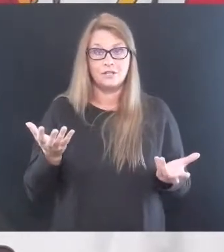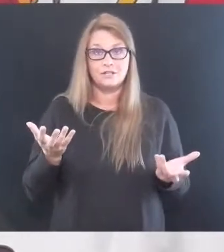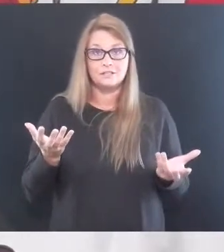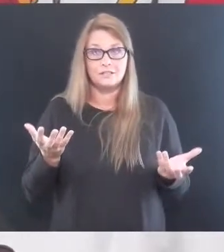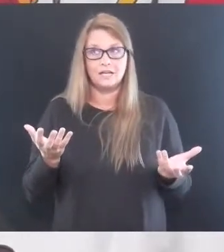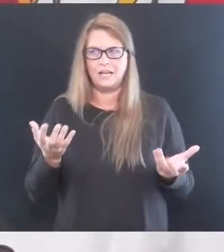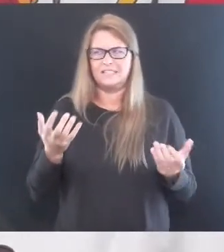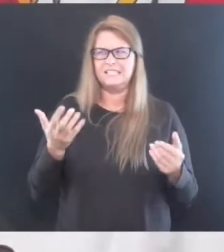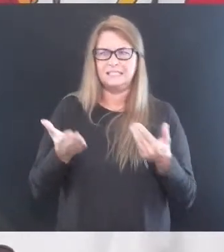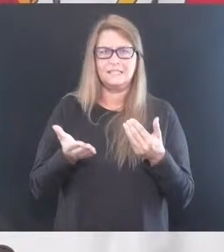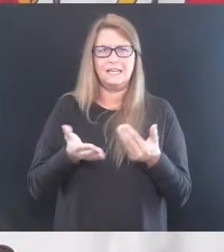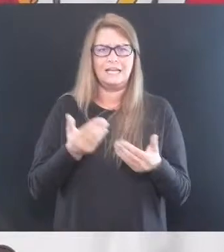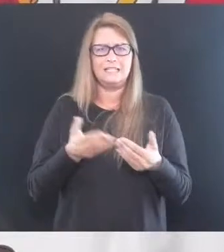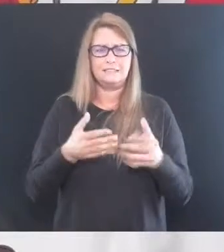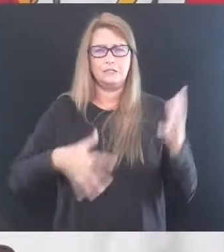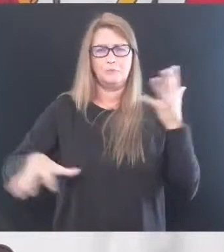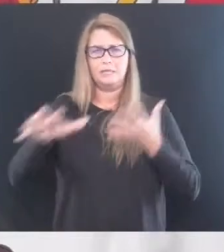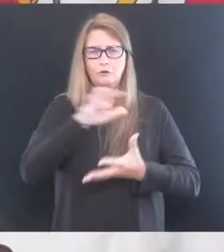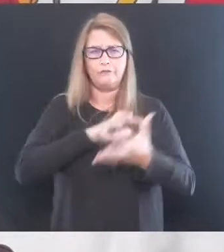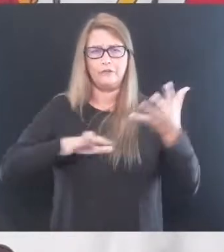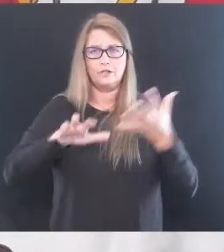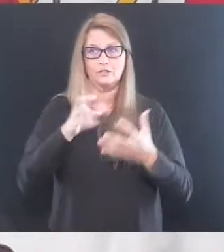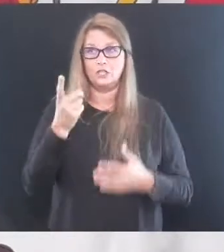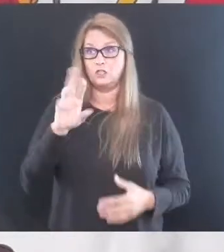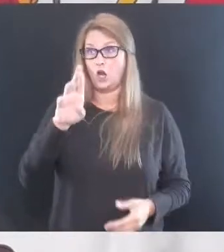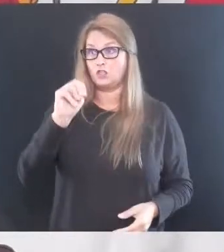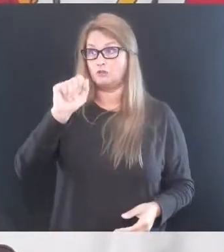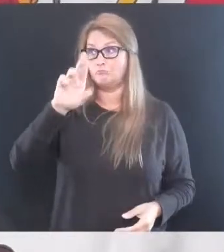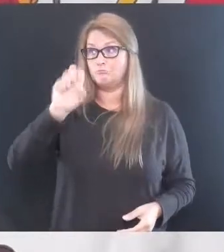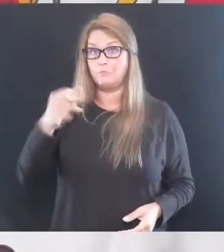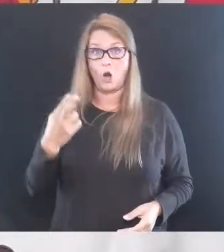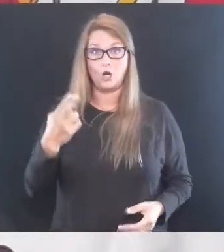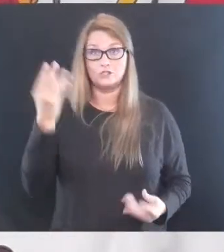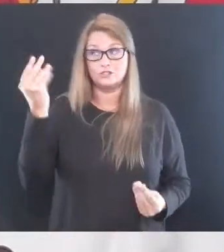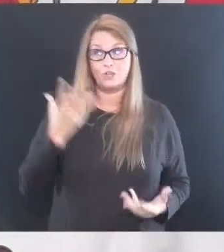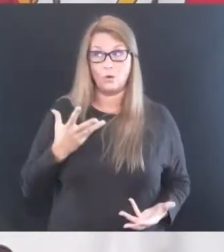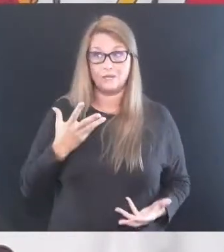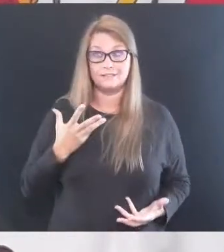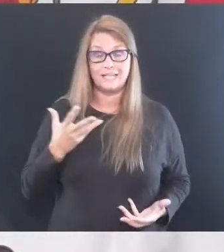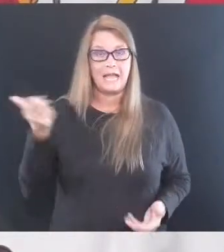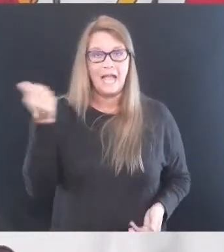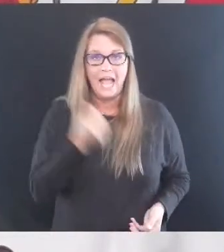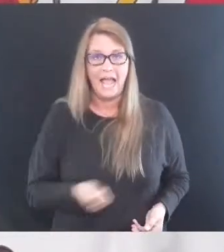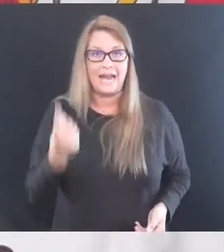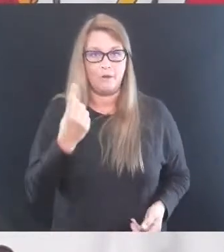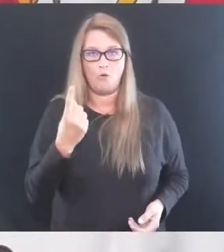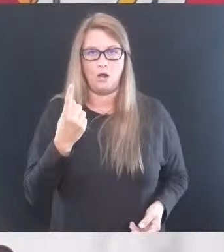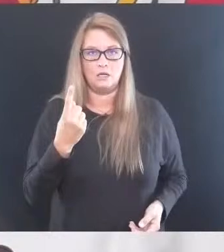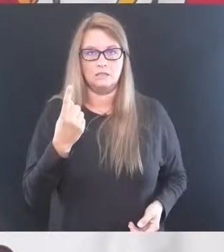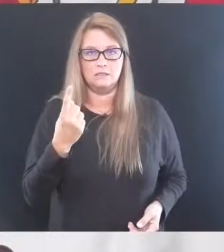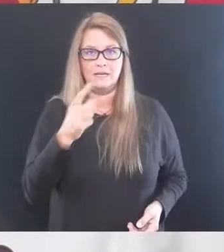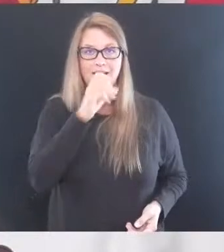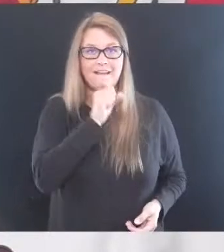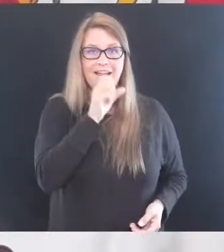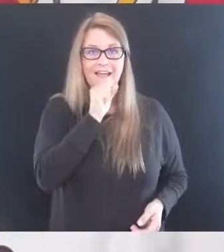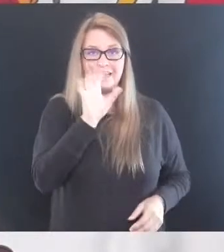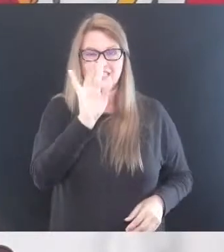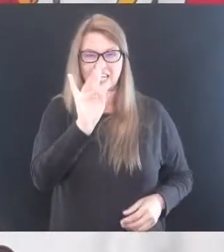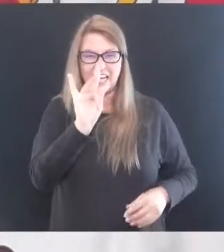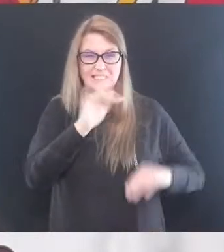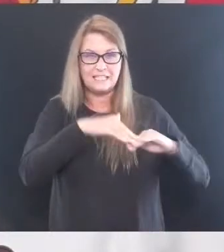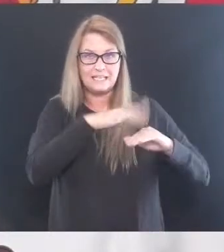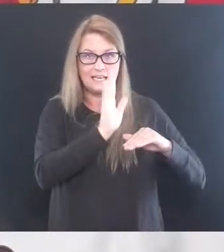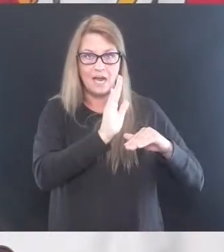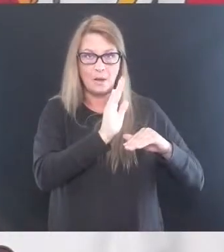easy. Dr. Marsh said to us just a few minutes ago that anyone age 18 and